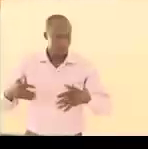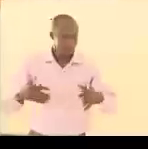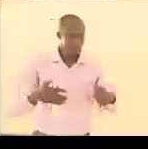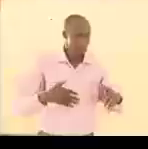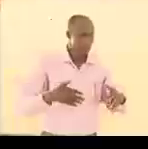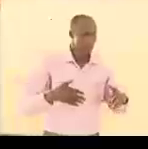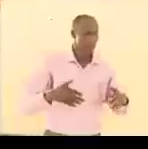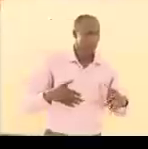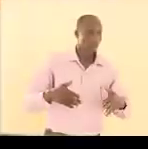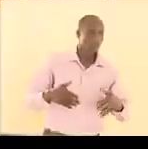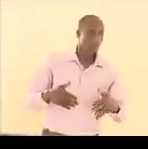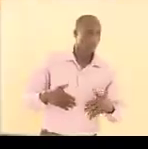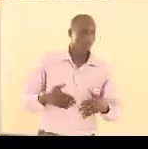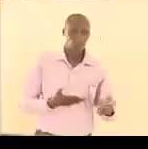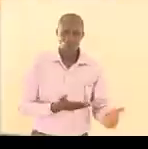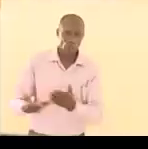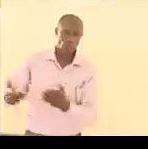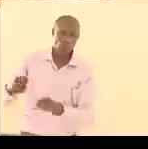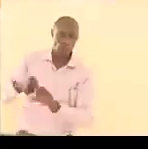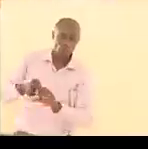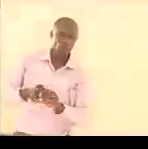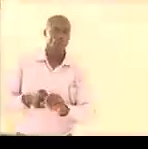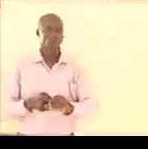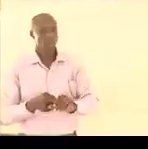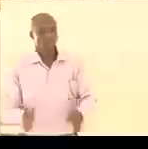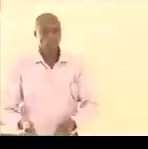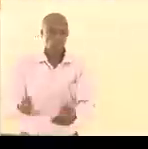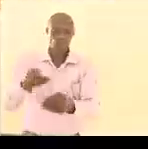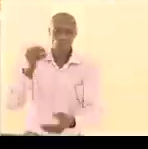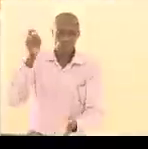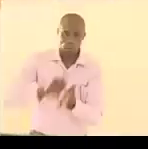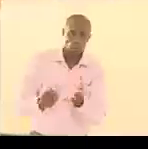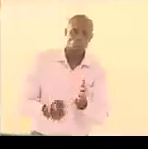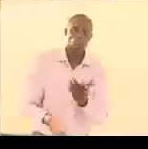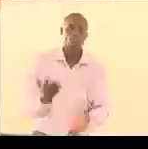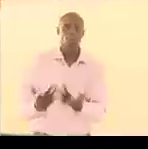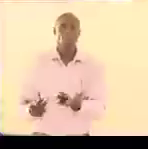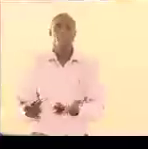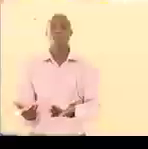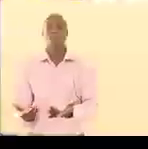then you begin to say, "Kai, to burn it with kerosene is not enough. You go and look for petrol."